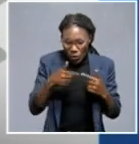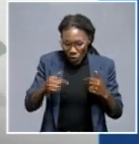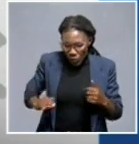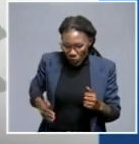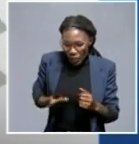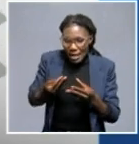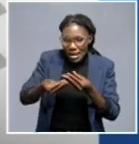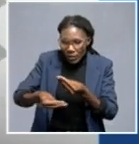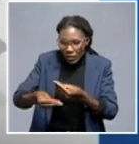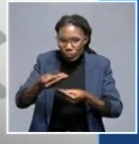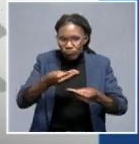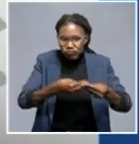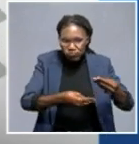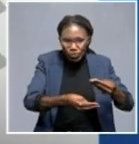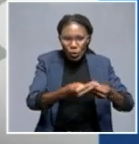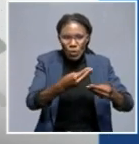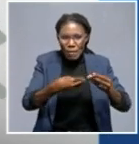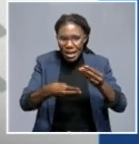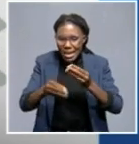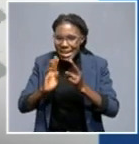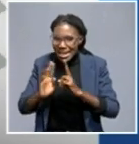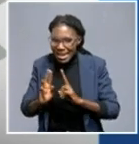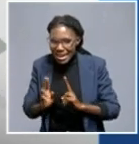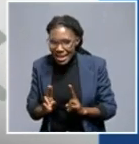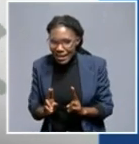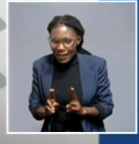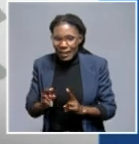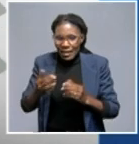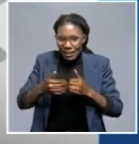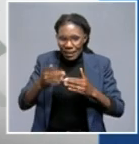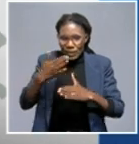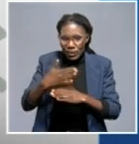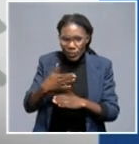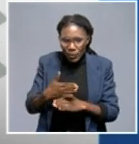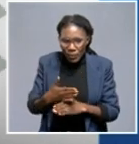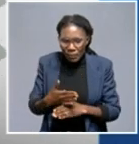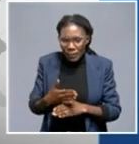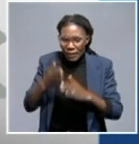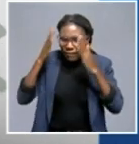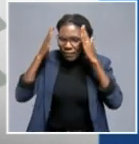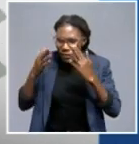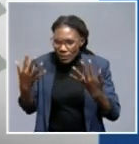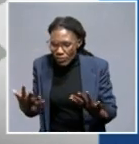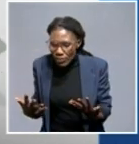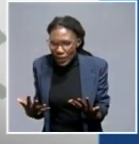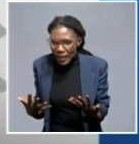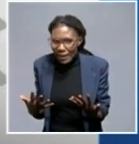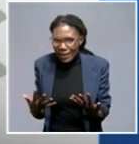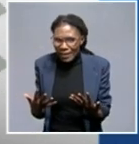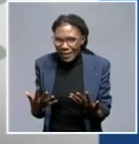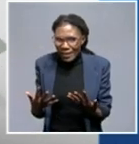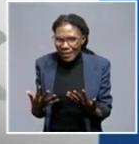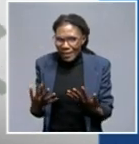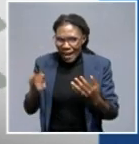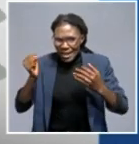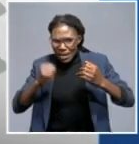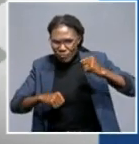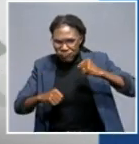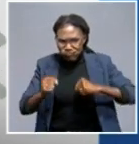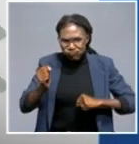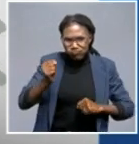economic content to our cooperation by focusing on agreements that